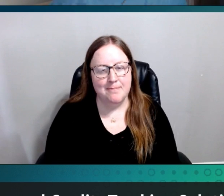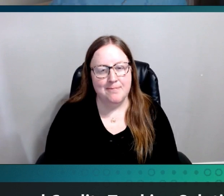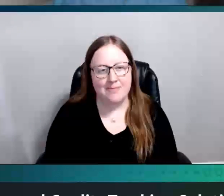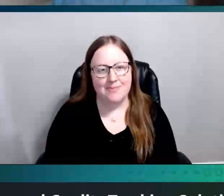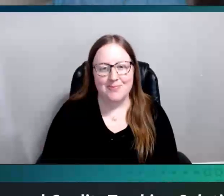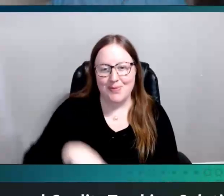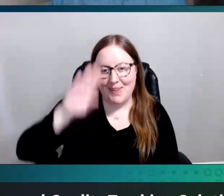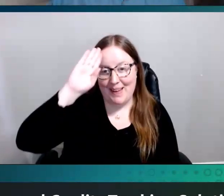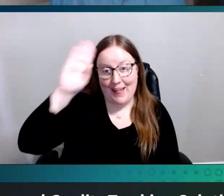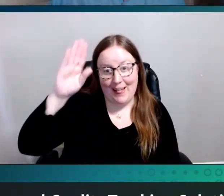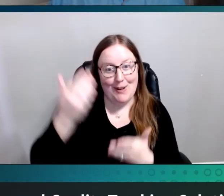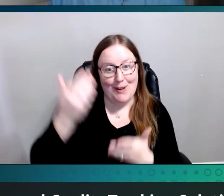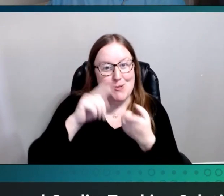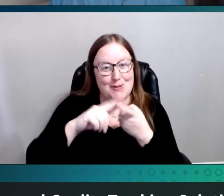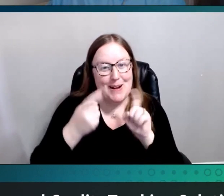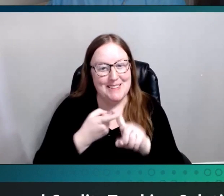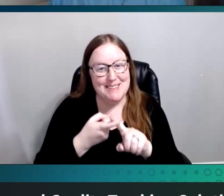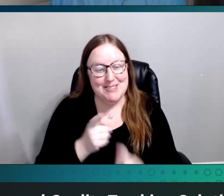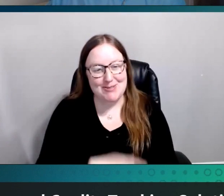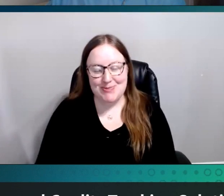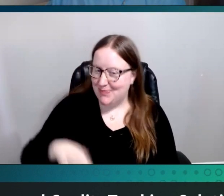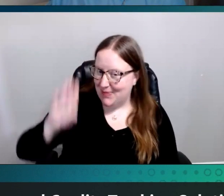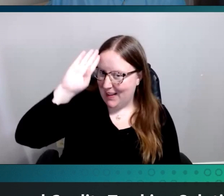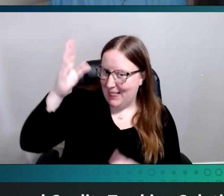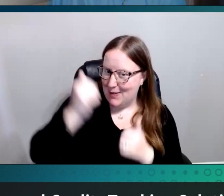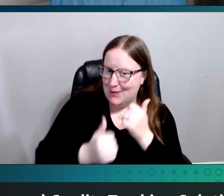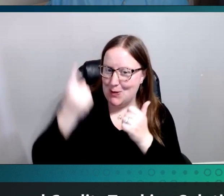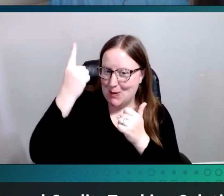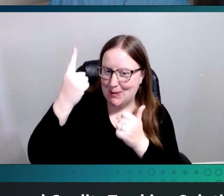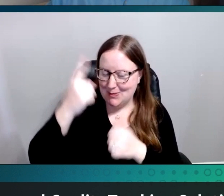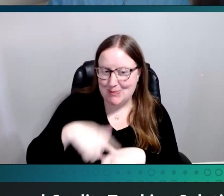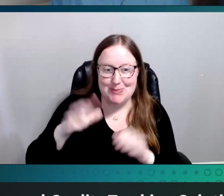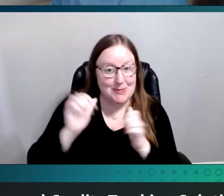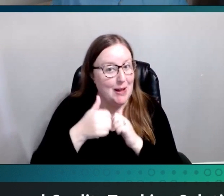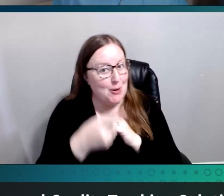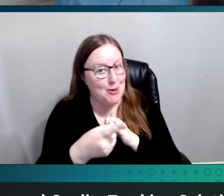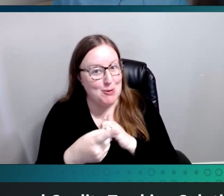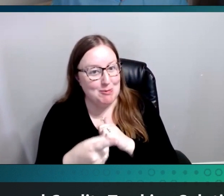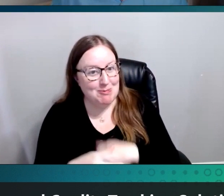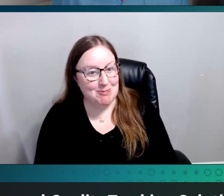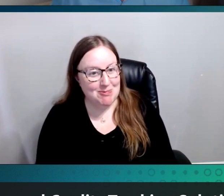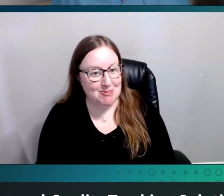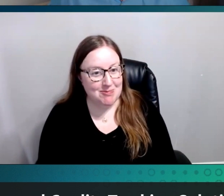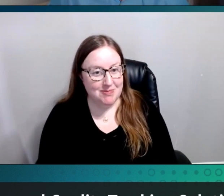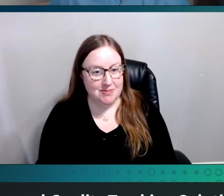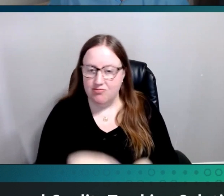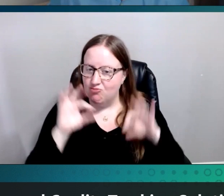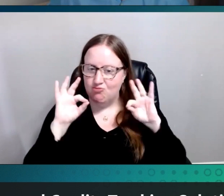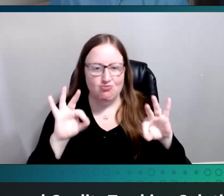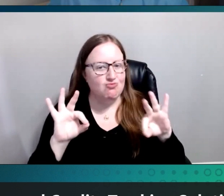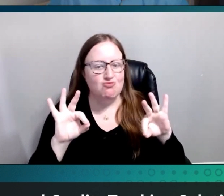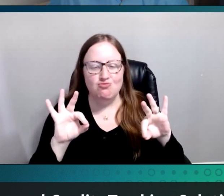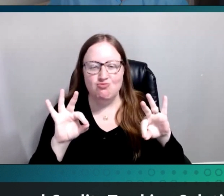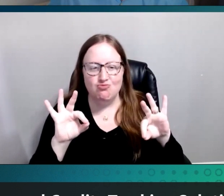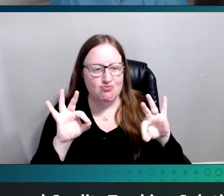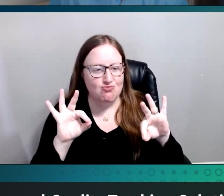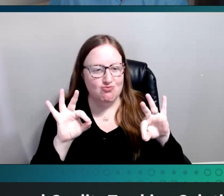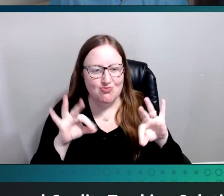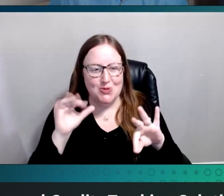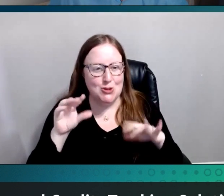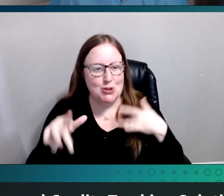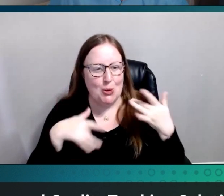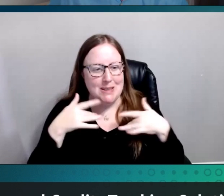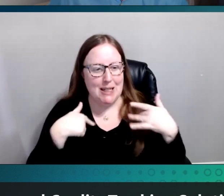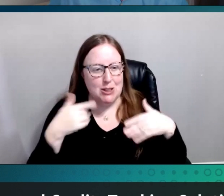Well, hello, new friend. Hey, everybody. How are you? Hey, I am great. So excited to